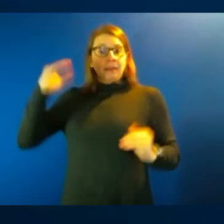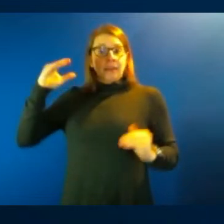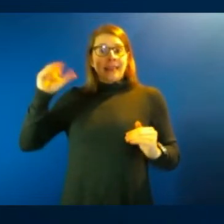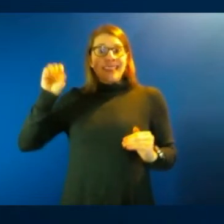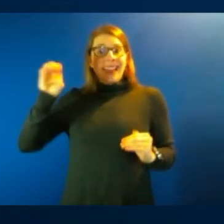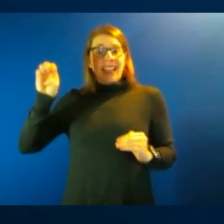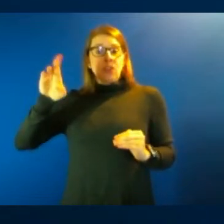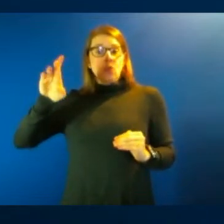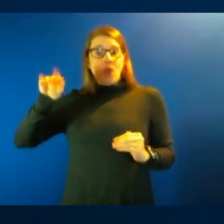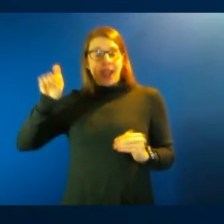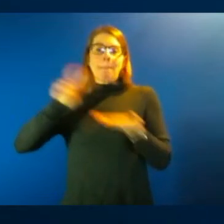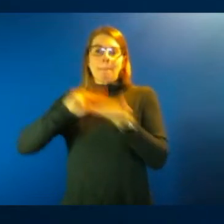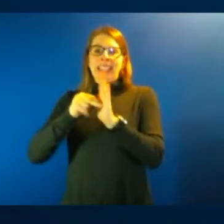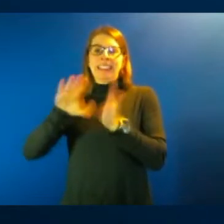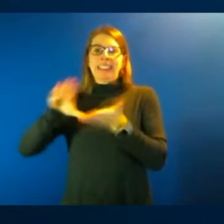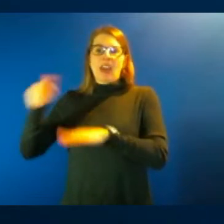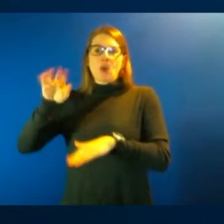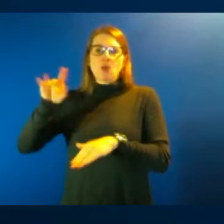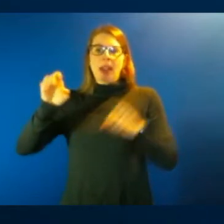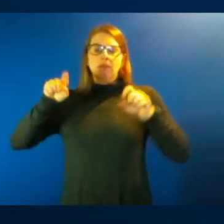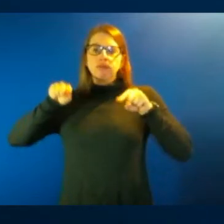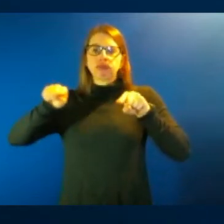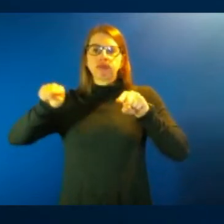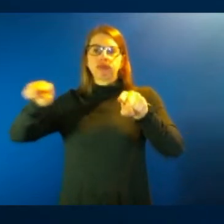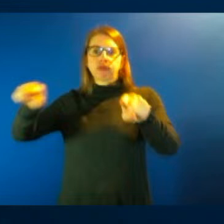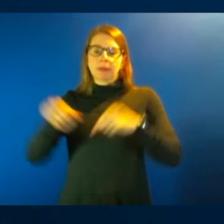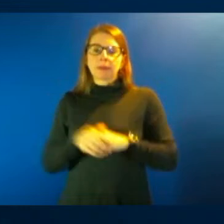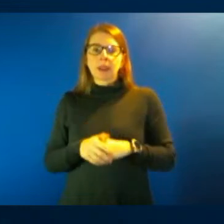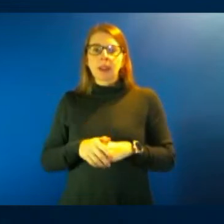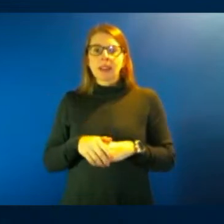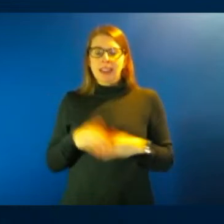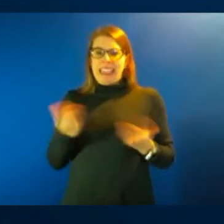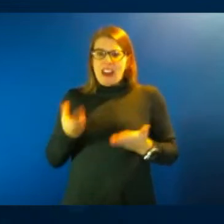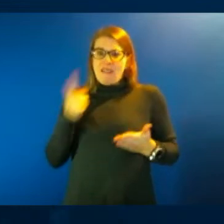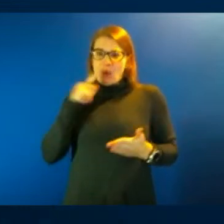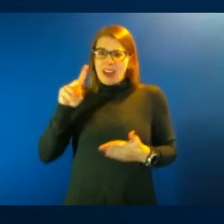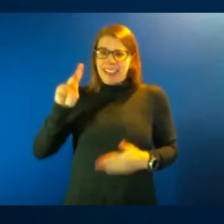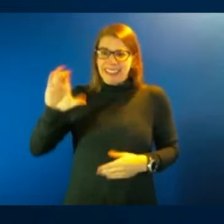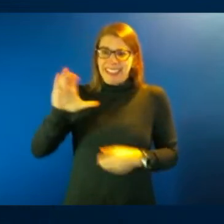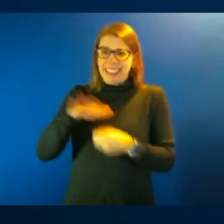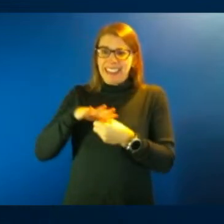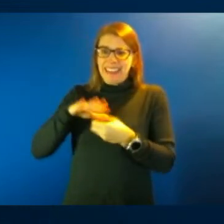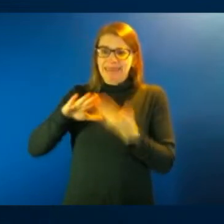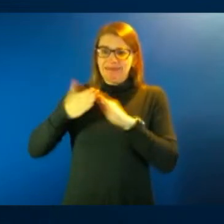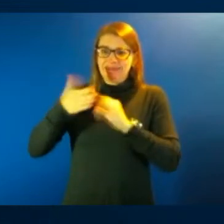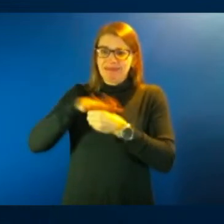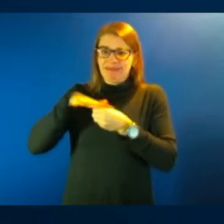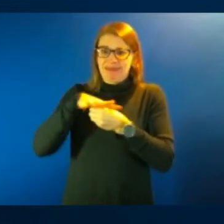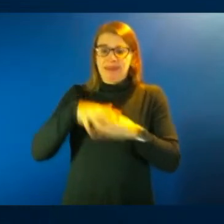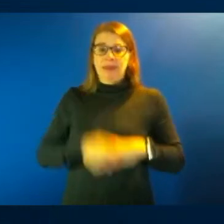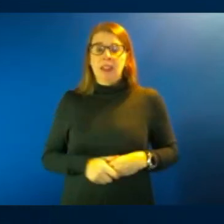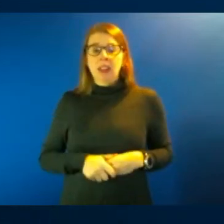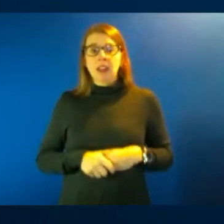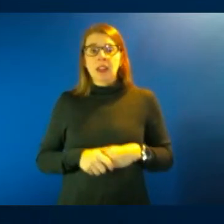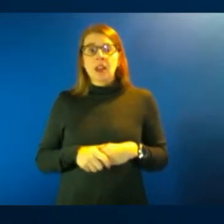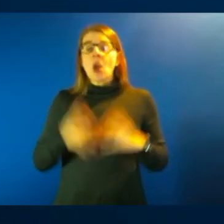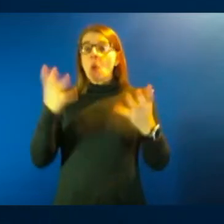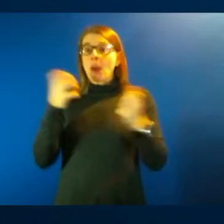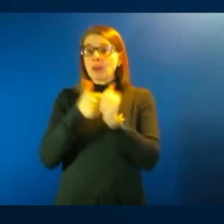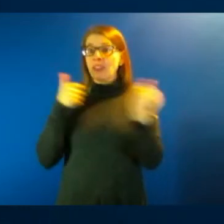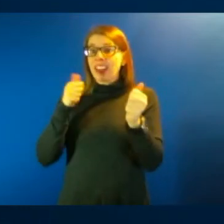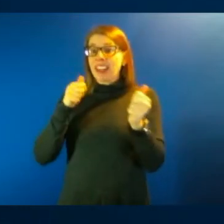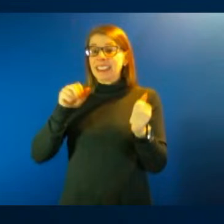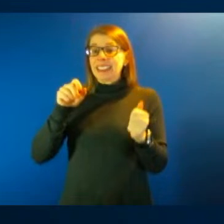death rates. And that's for the Kansas City metro. And so really, if we want to prevent deaths, the key is to prevent cases from happening in the first